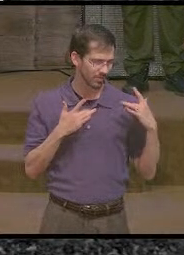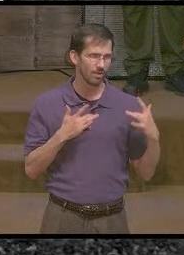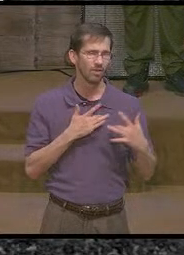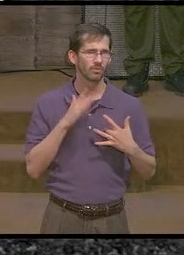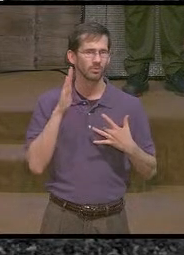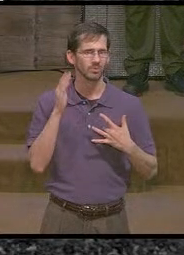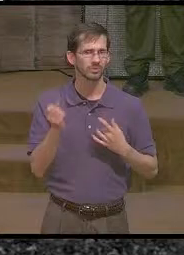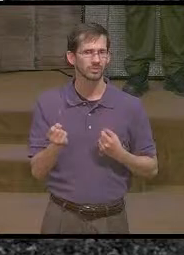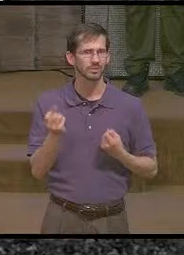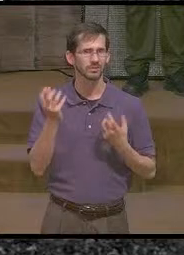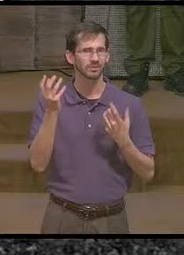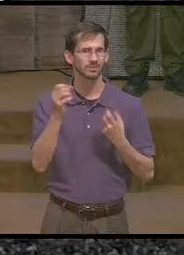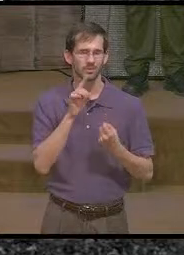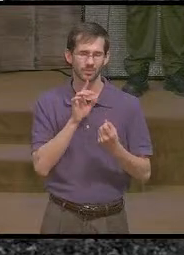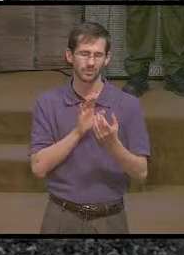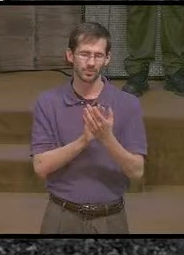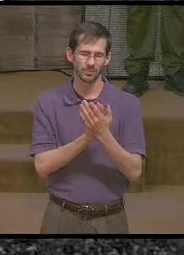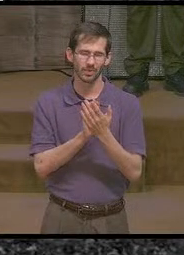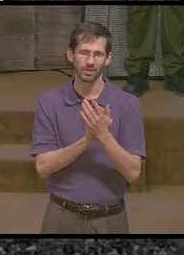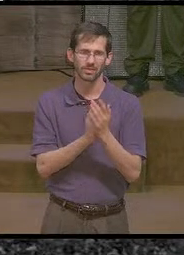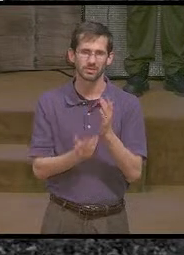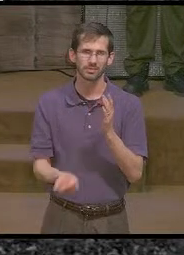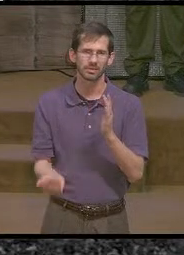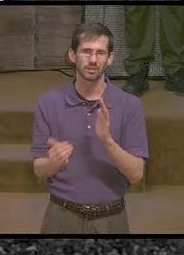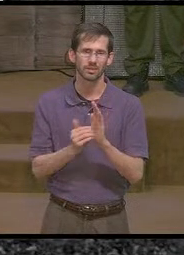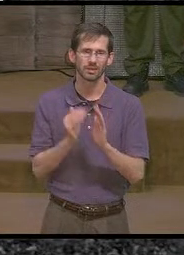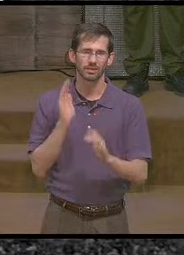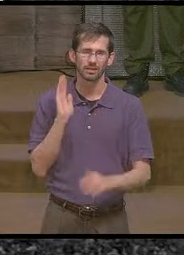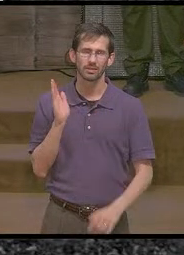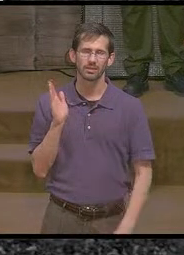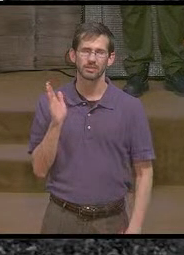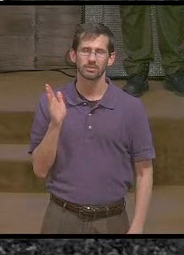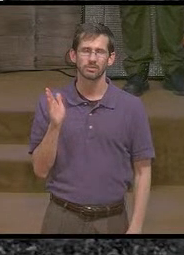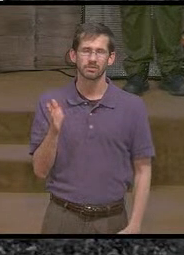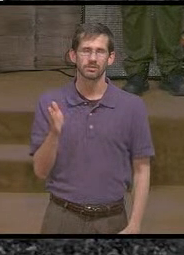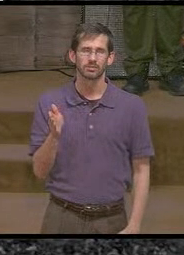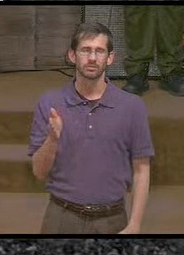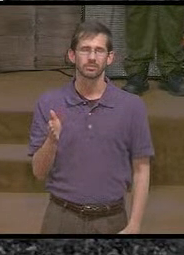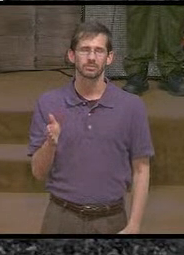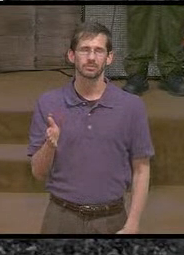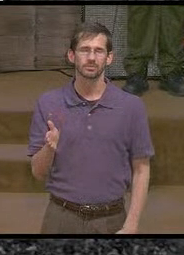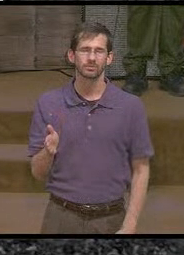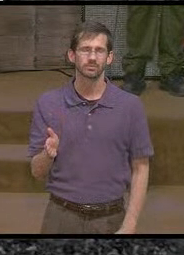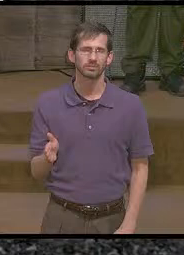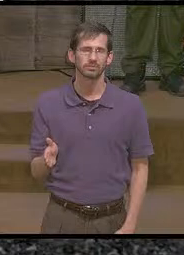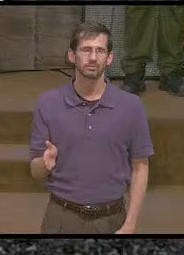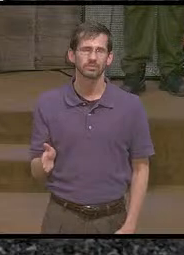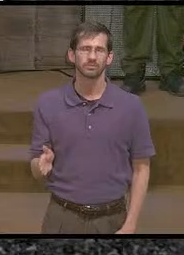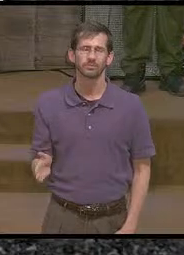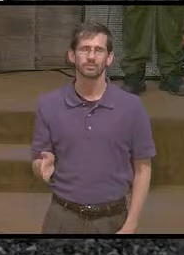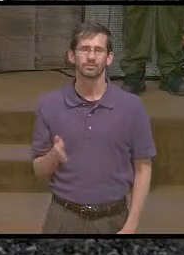My heart will sing your praise again.